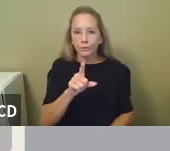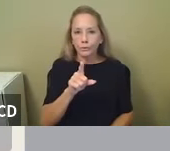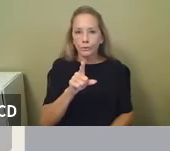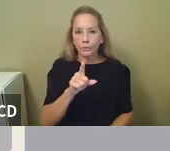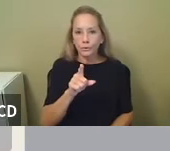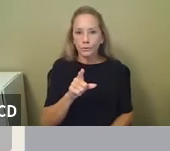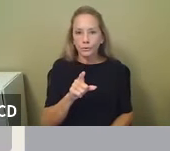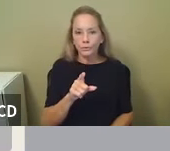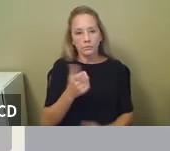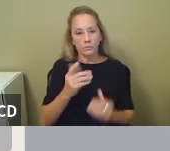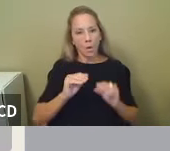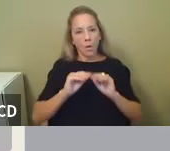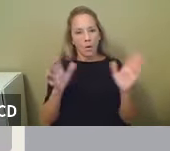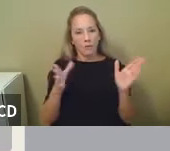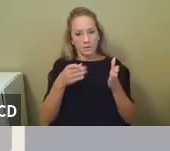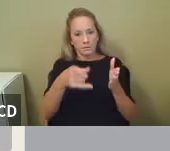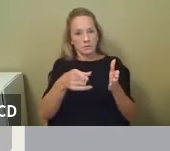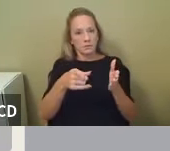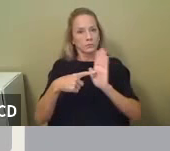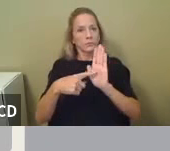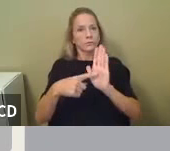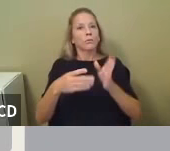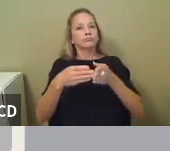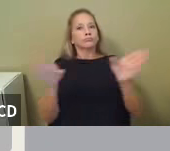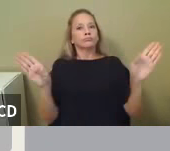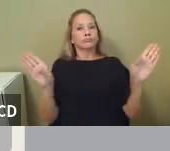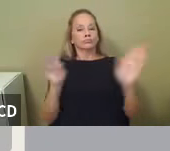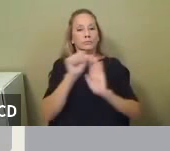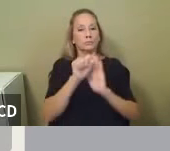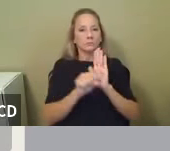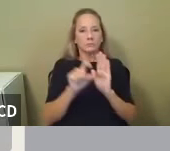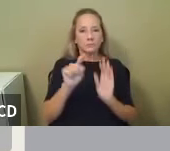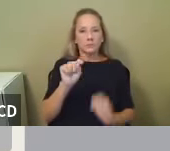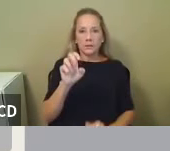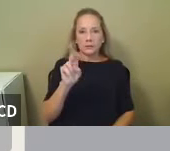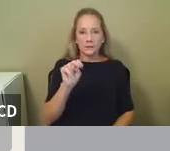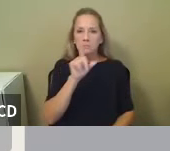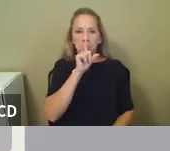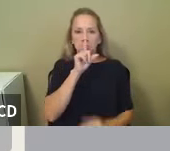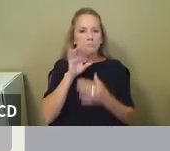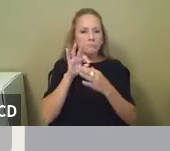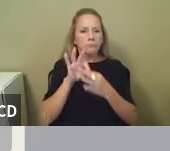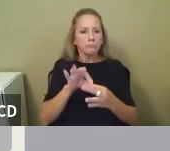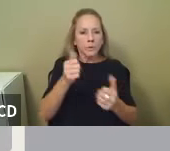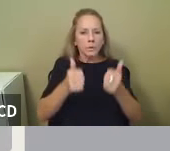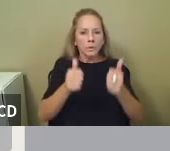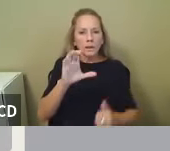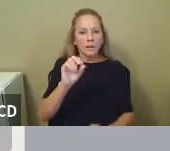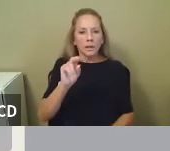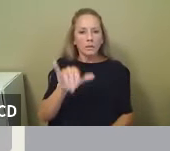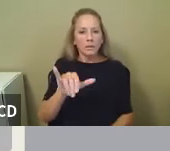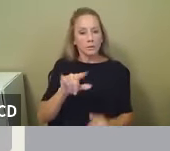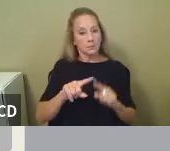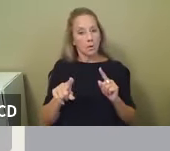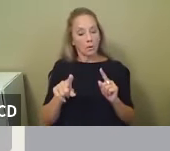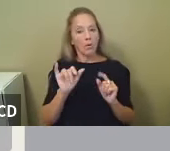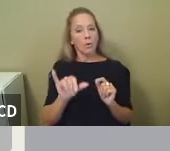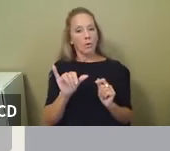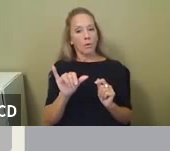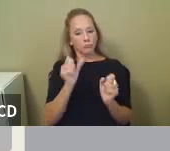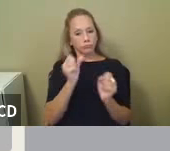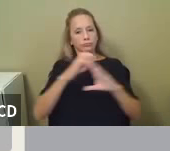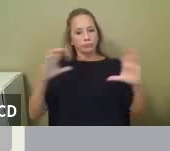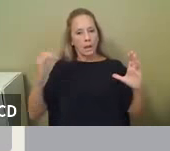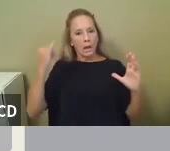just obviously this is across the entire state and not Knox County specifically, but I think that probably gives us a reasonable picture